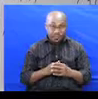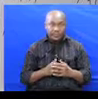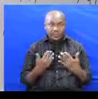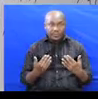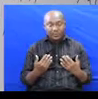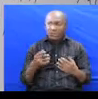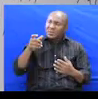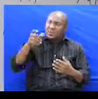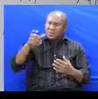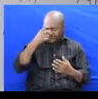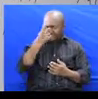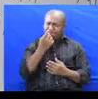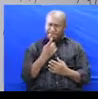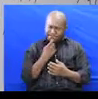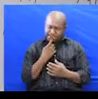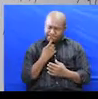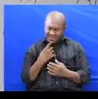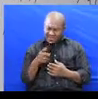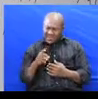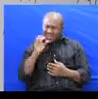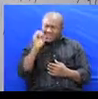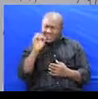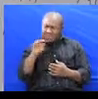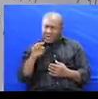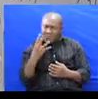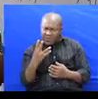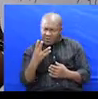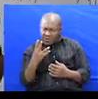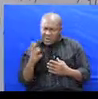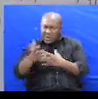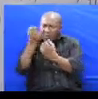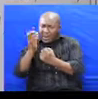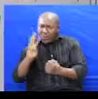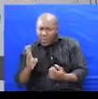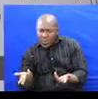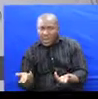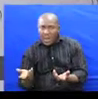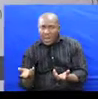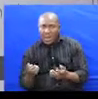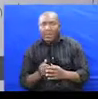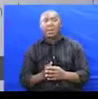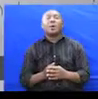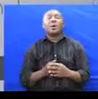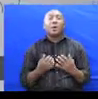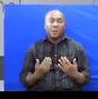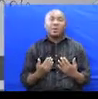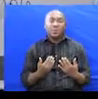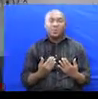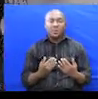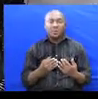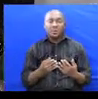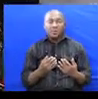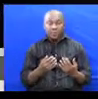will ask themselves, where did 0.4 come from? Where did 0.4 come from? This